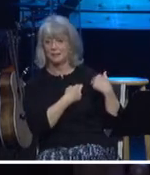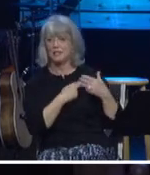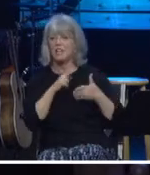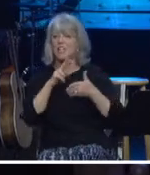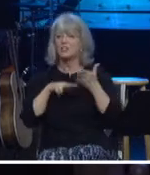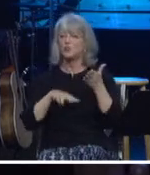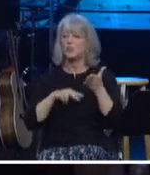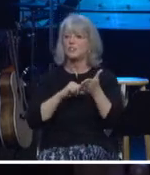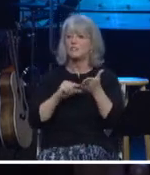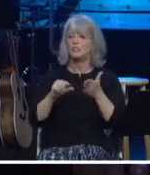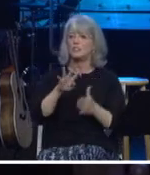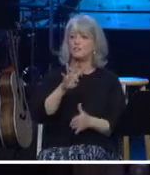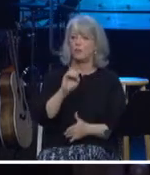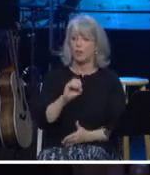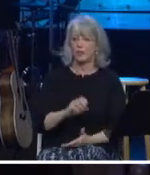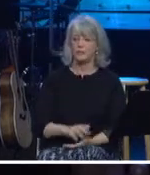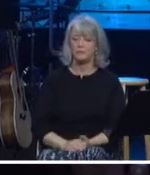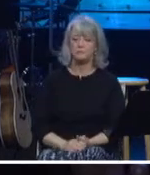starting in verse 40.